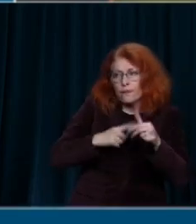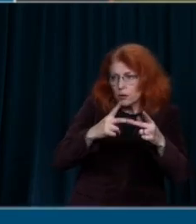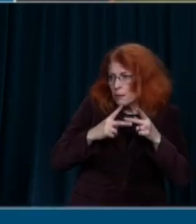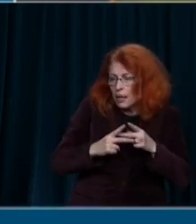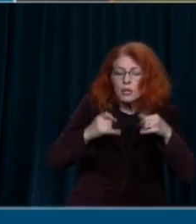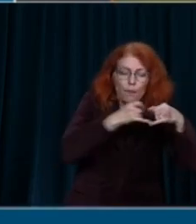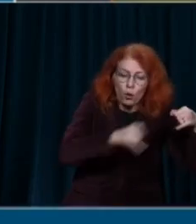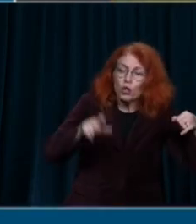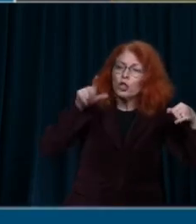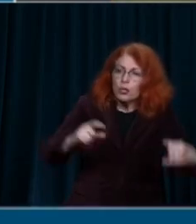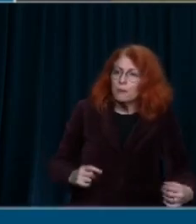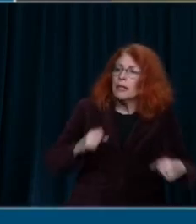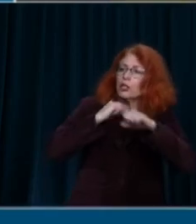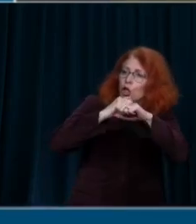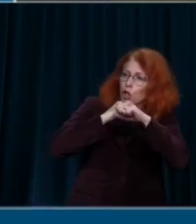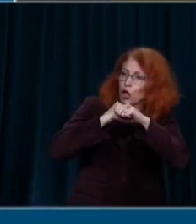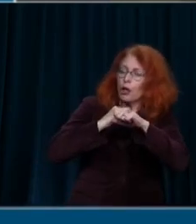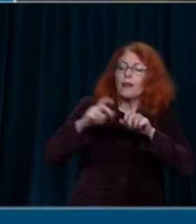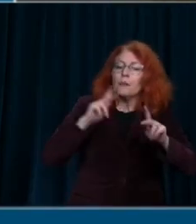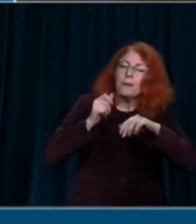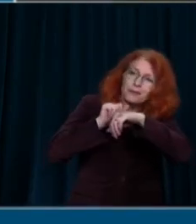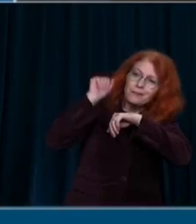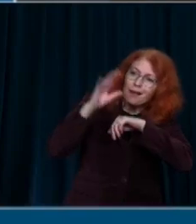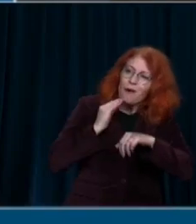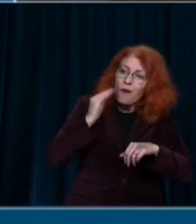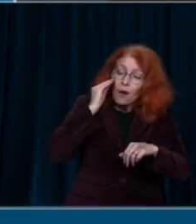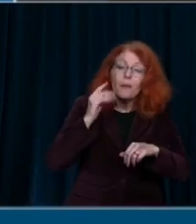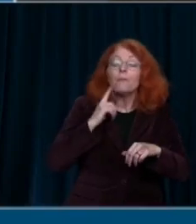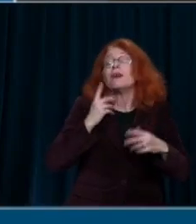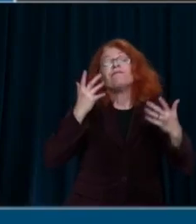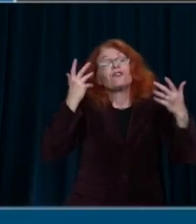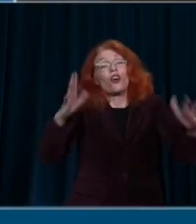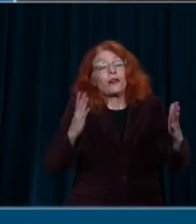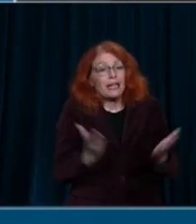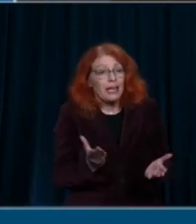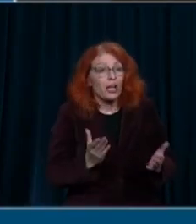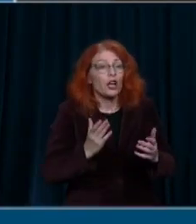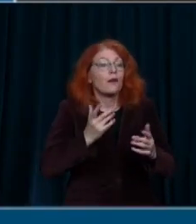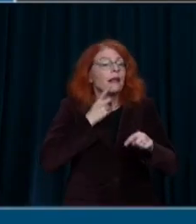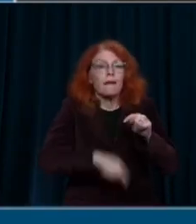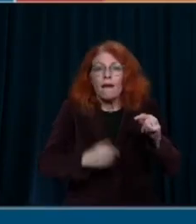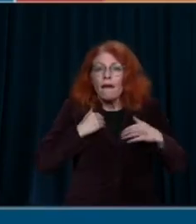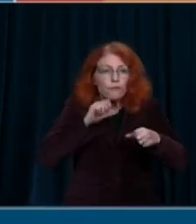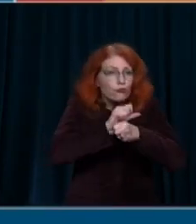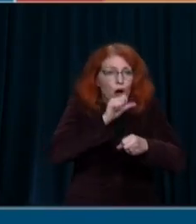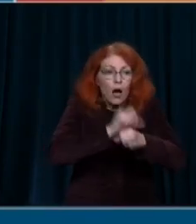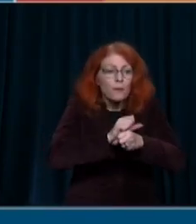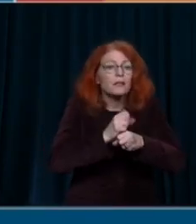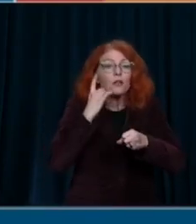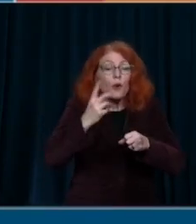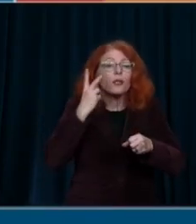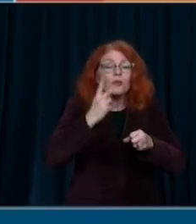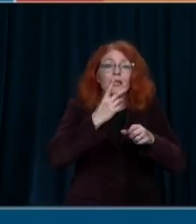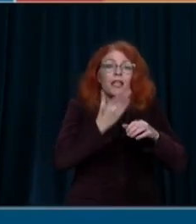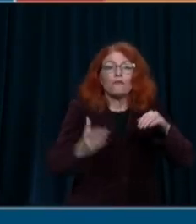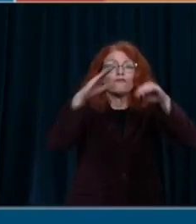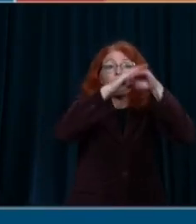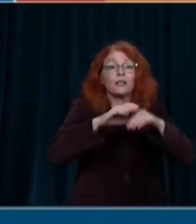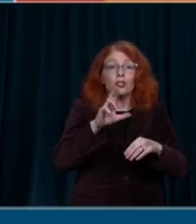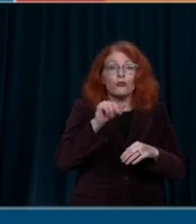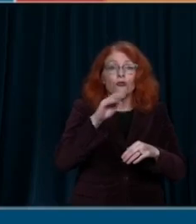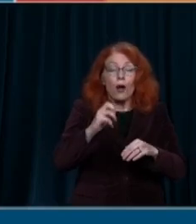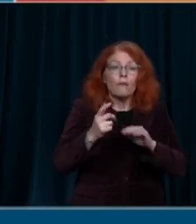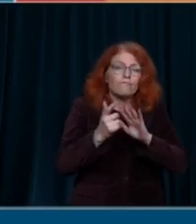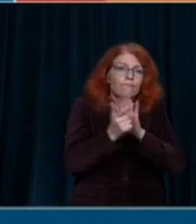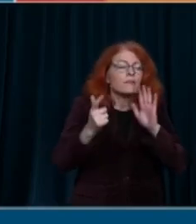border should be secure, and all those folks should be sent home. But they are here. They can't have jobs, and that's why you see rising crime, because people are